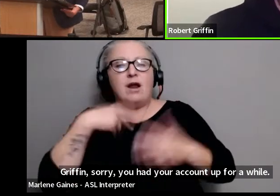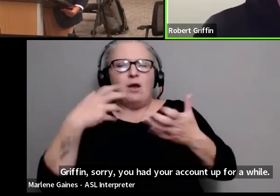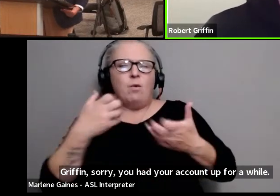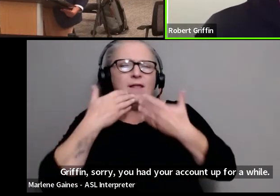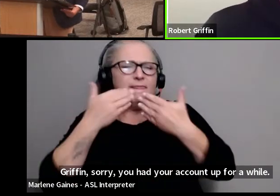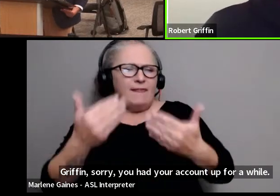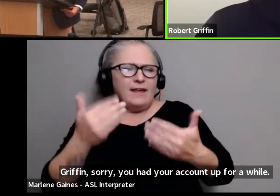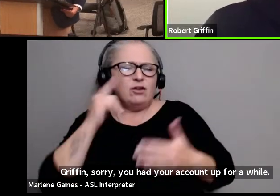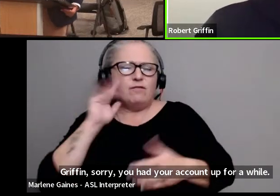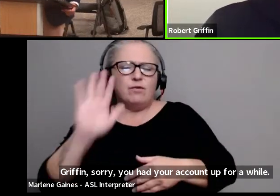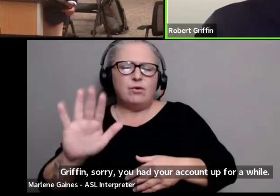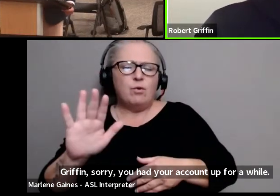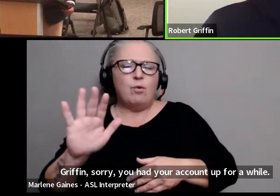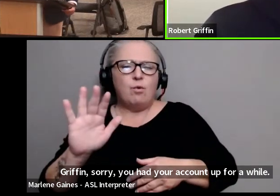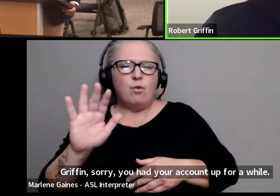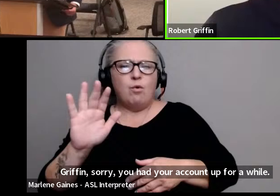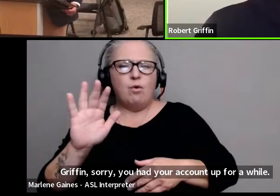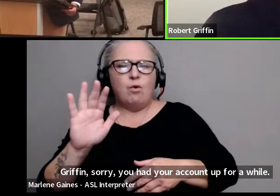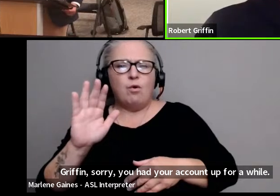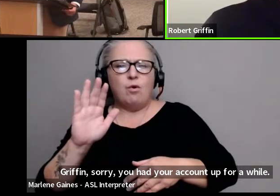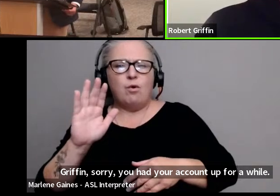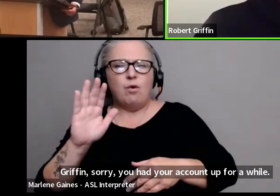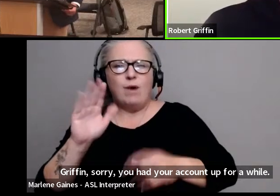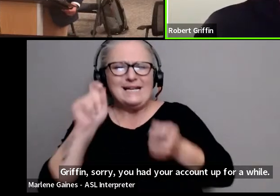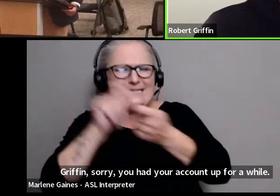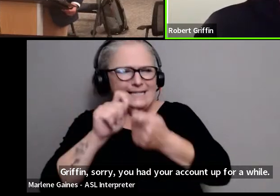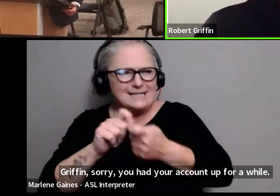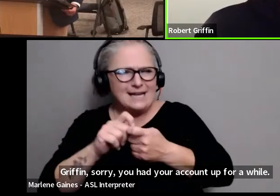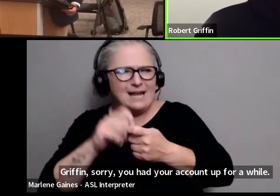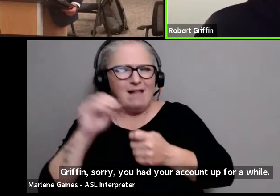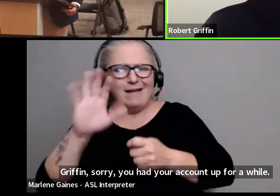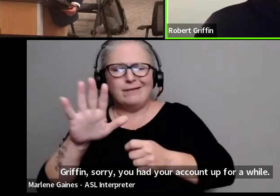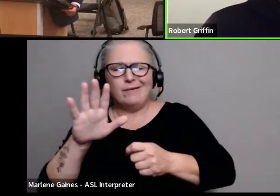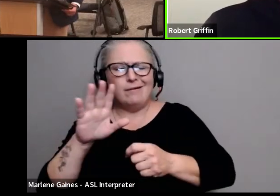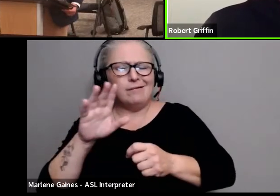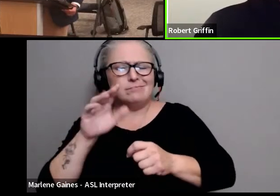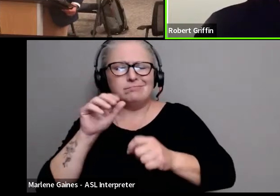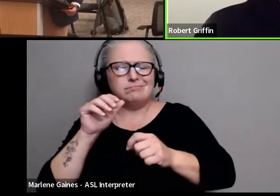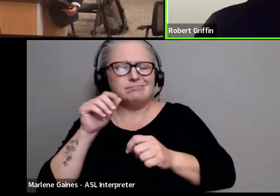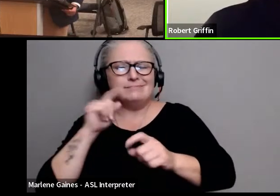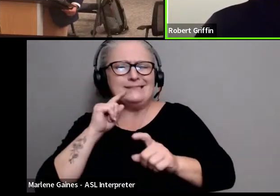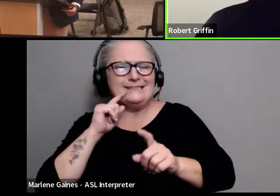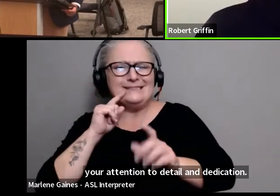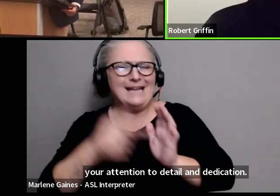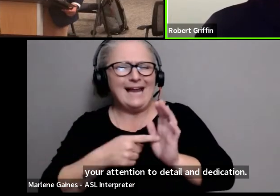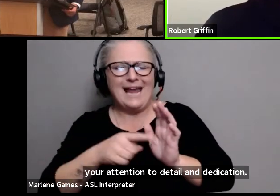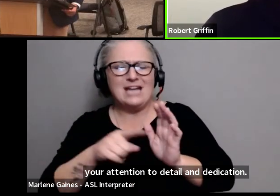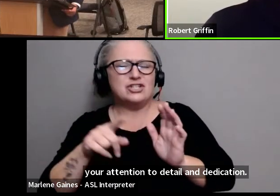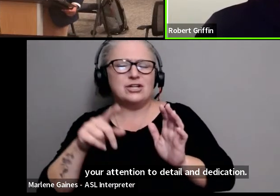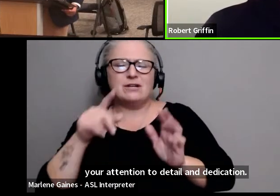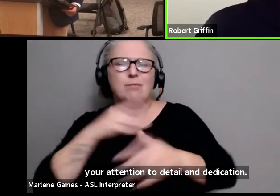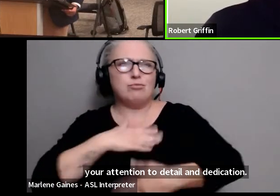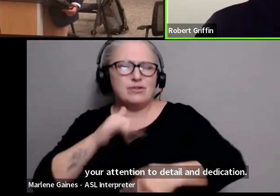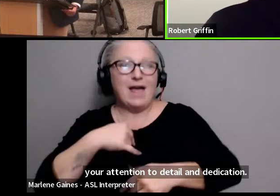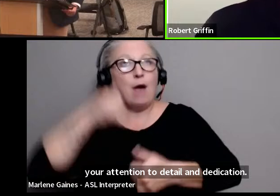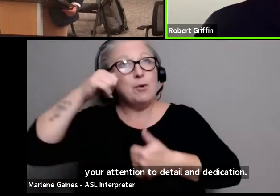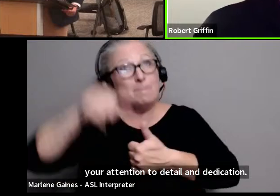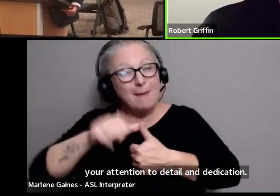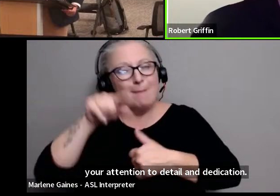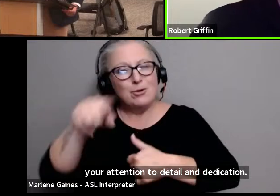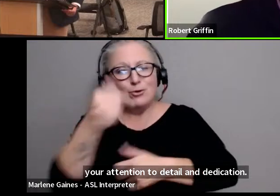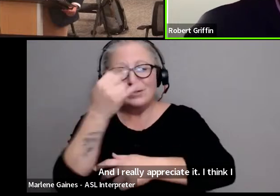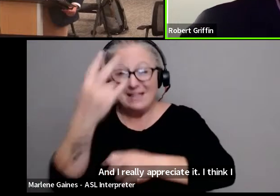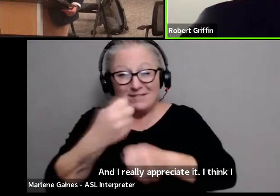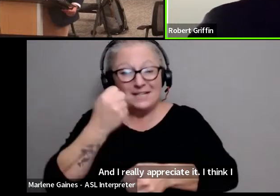thank you for your attention to detail and dedication. And I really appreciate it. I think I remember you